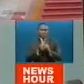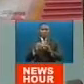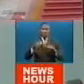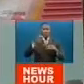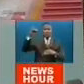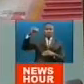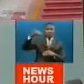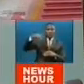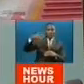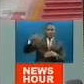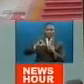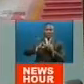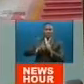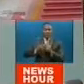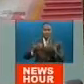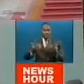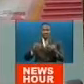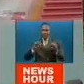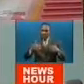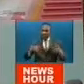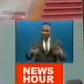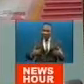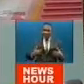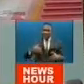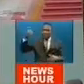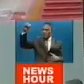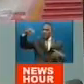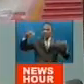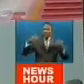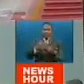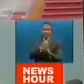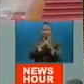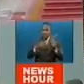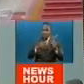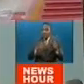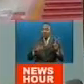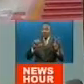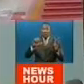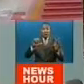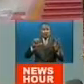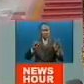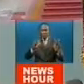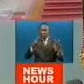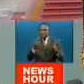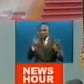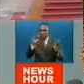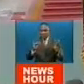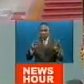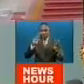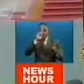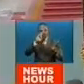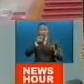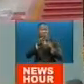Lawmakers wanted to know when the generation of power will be extended to 6 communities in the Sumu municipality will be